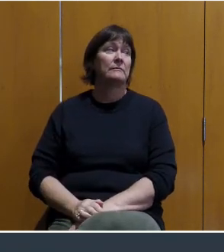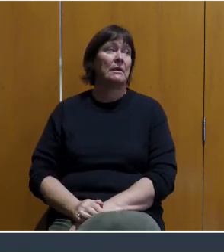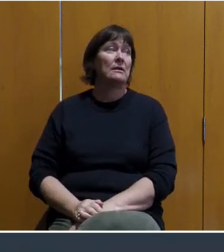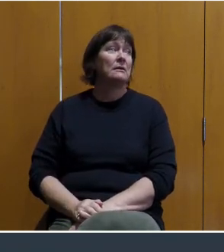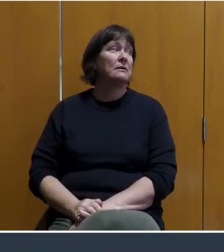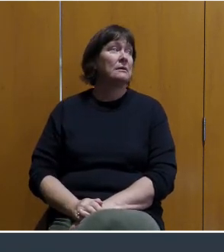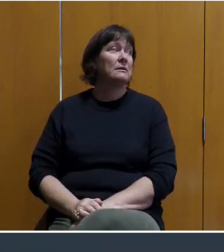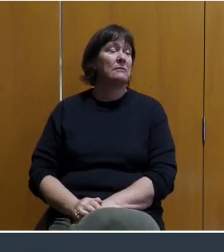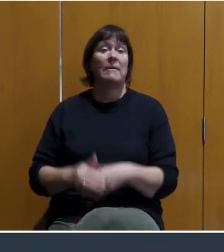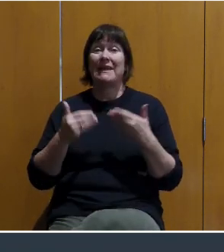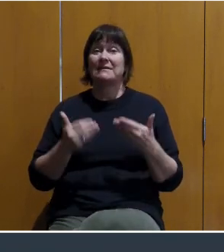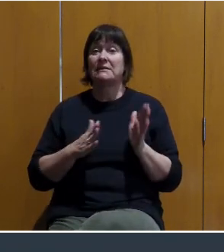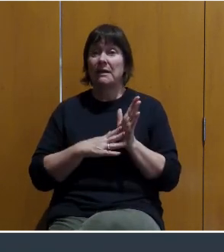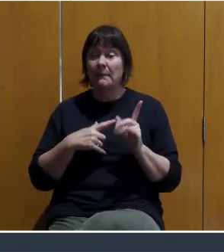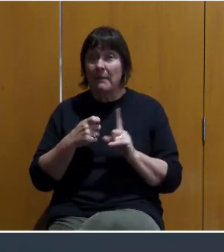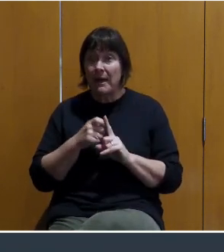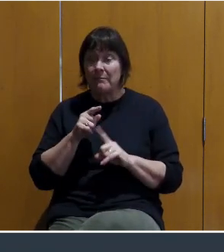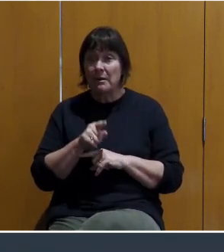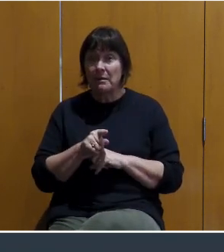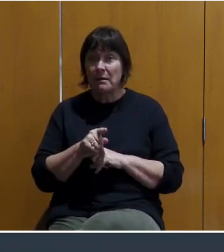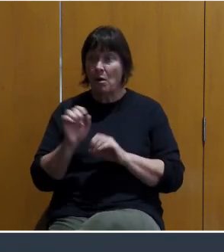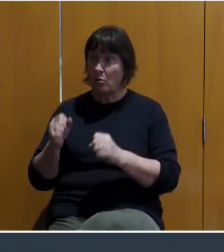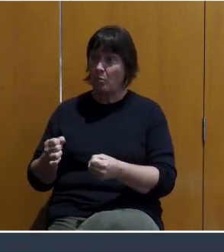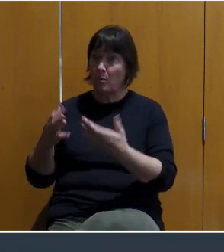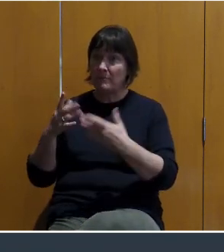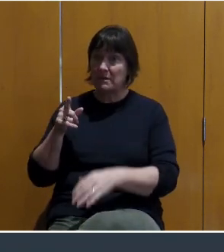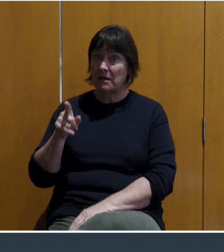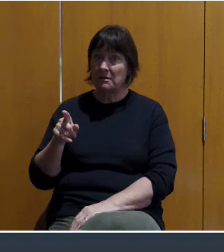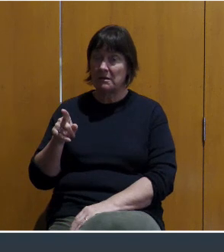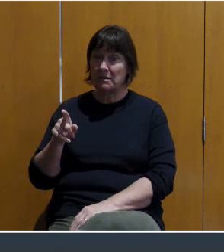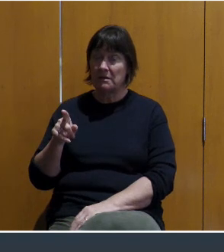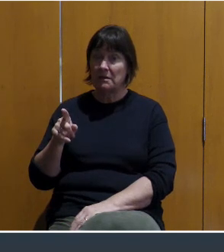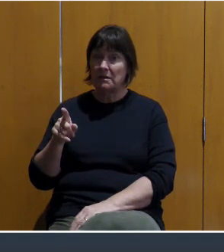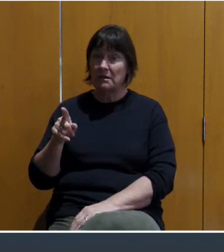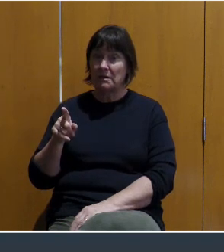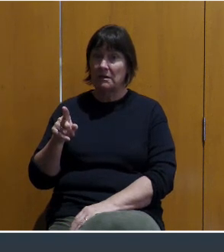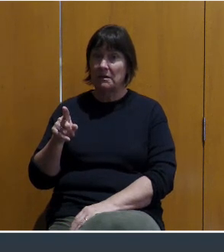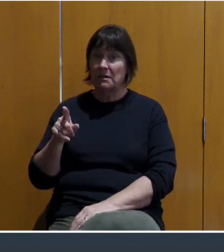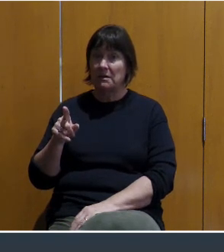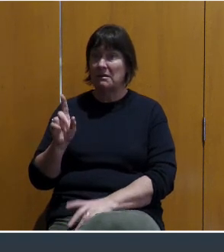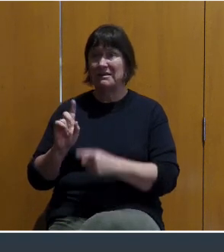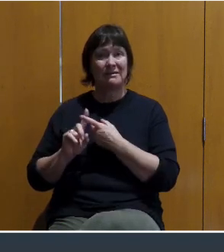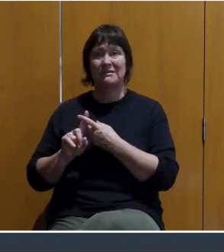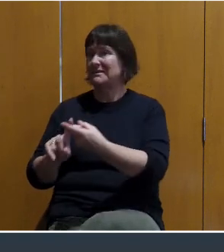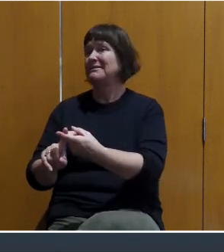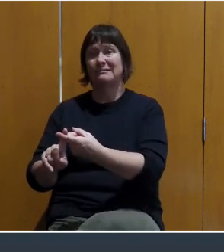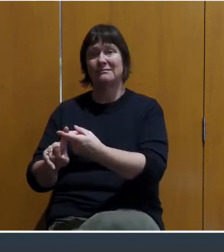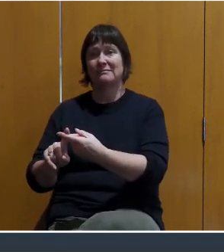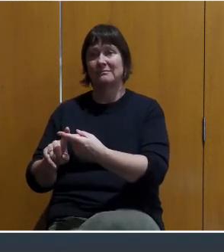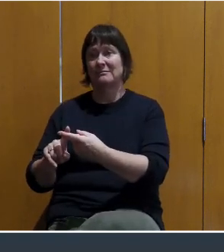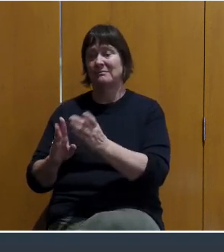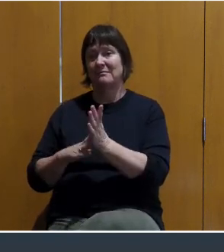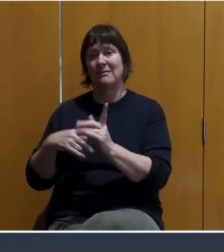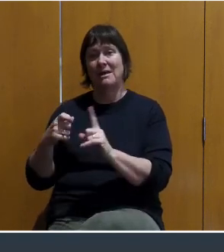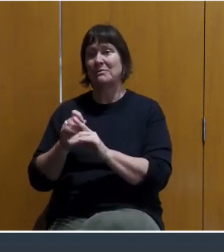but the existing map that I can locate on our website is a static map, not a live map. Yeah. So